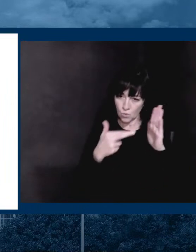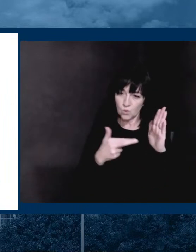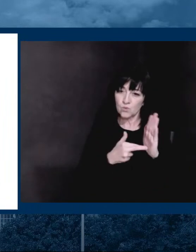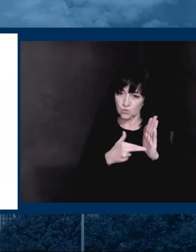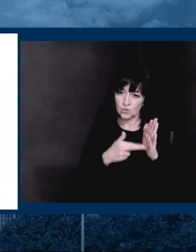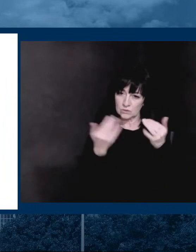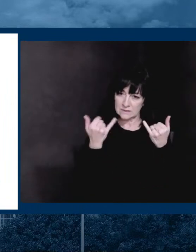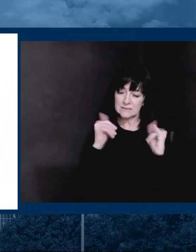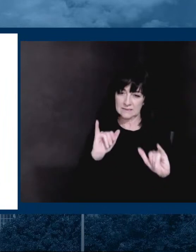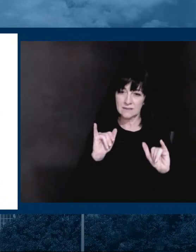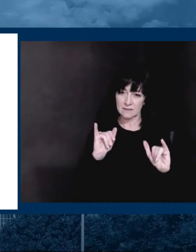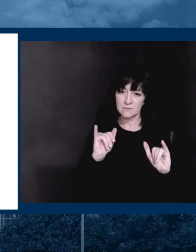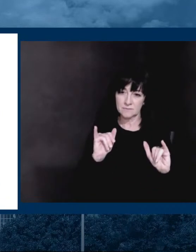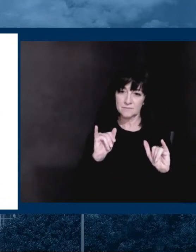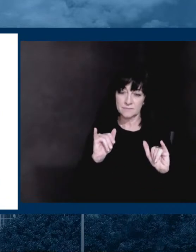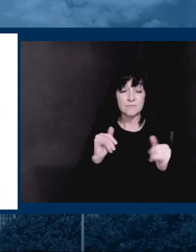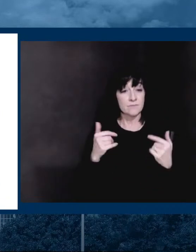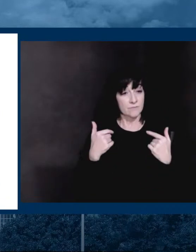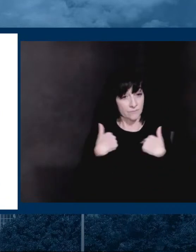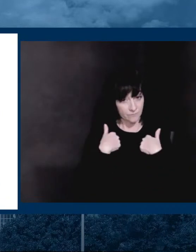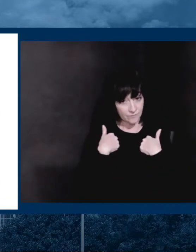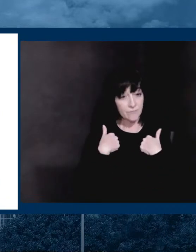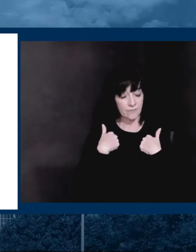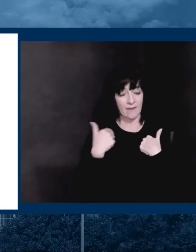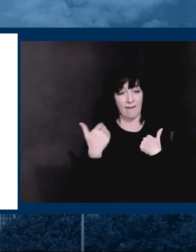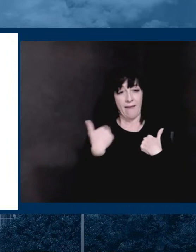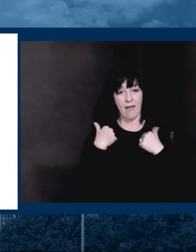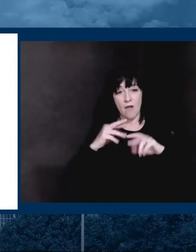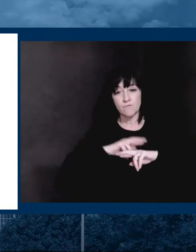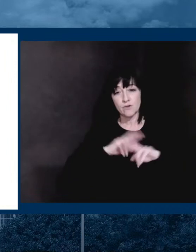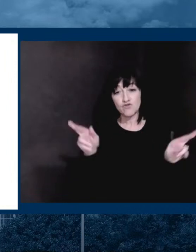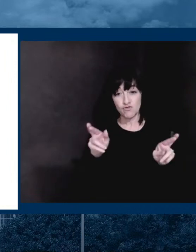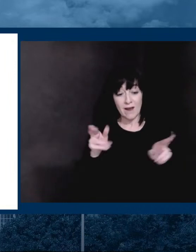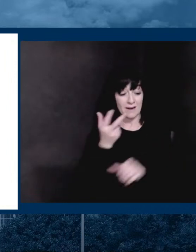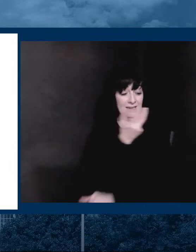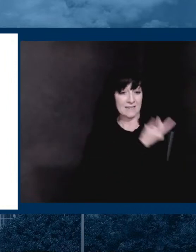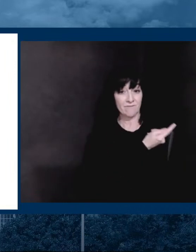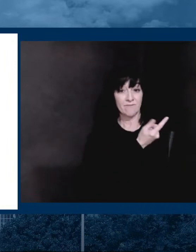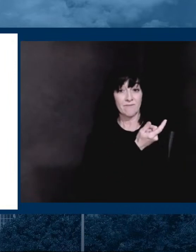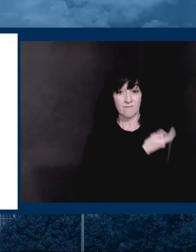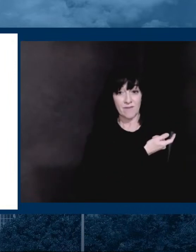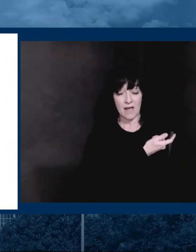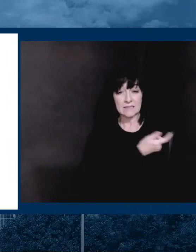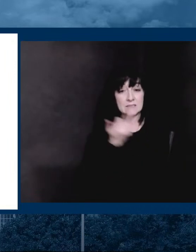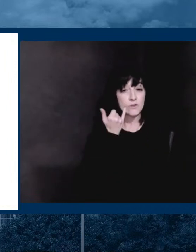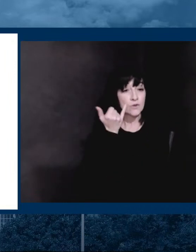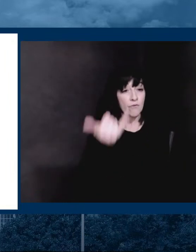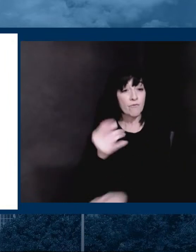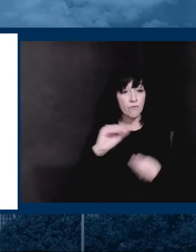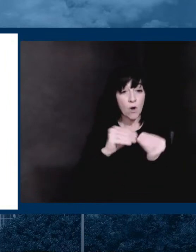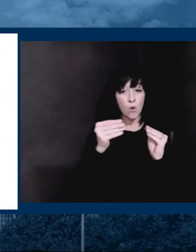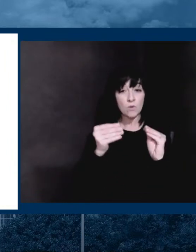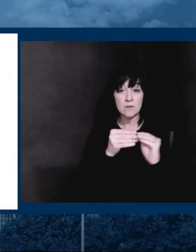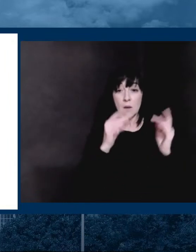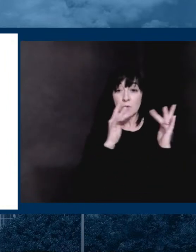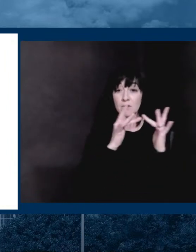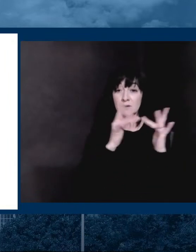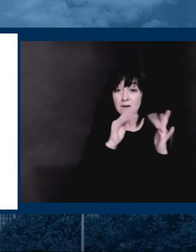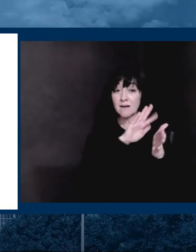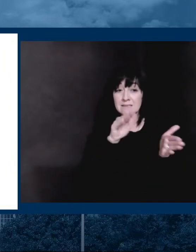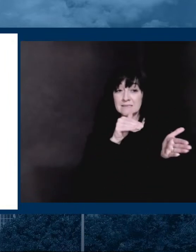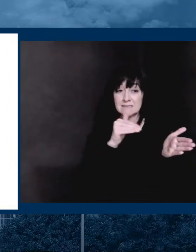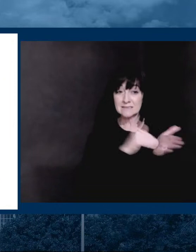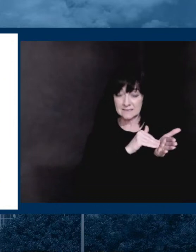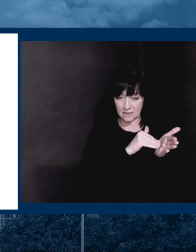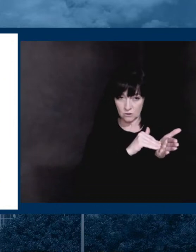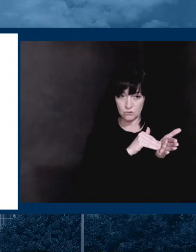remind people that we do have our vaccine call center. They're very, very busy these days, but you can call them, especially during